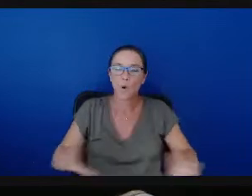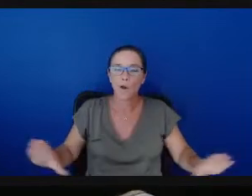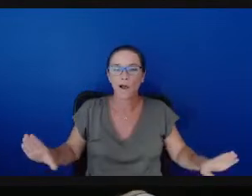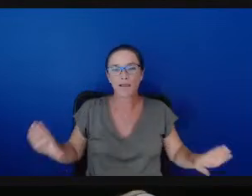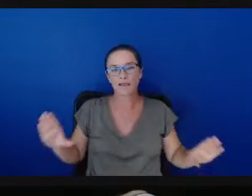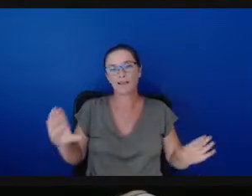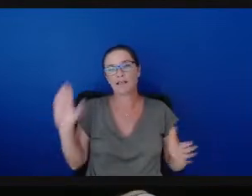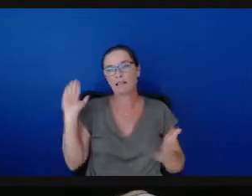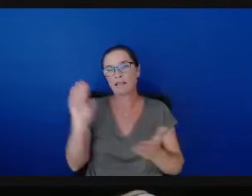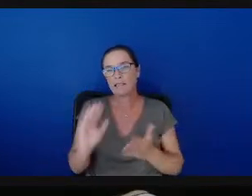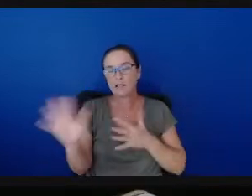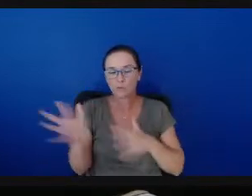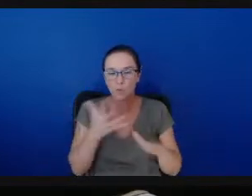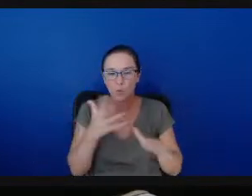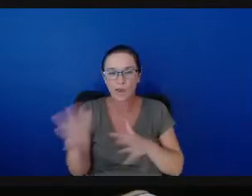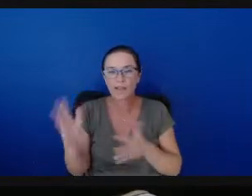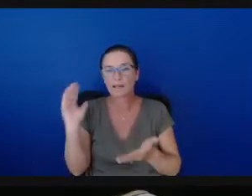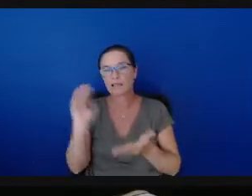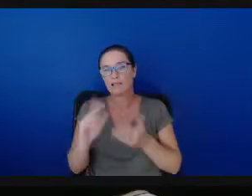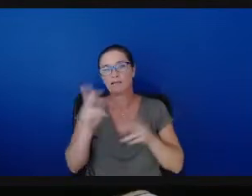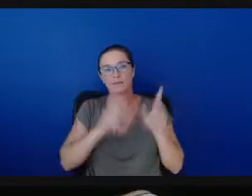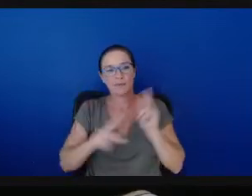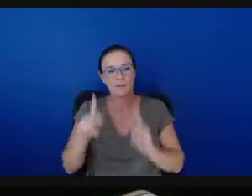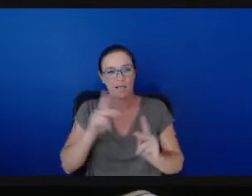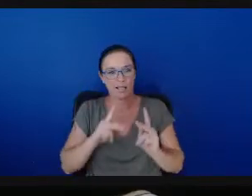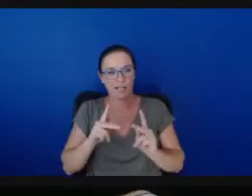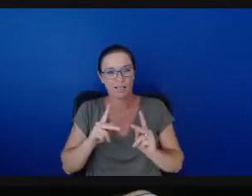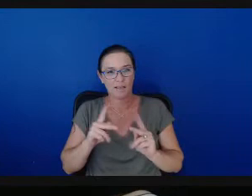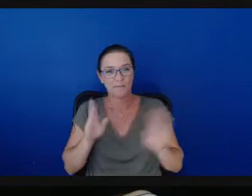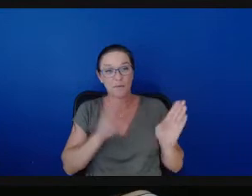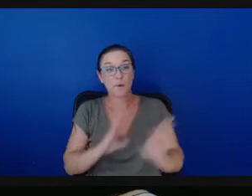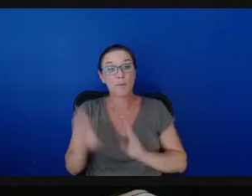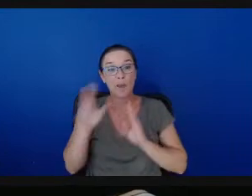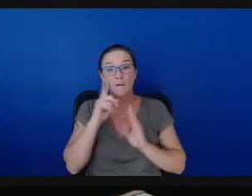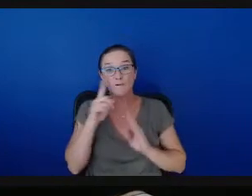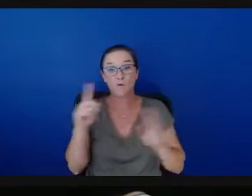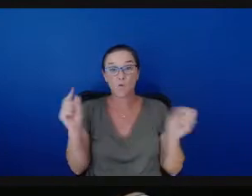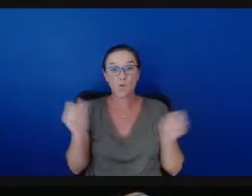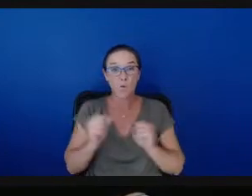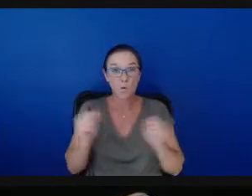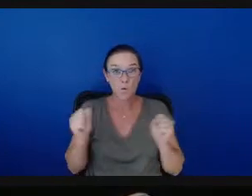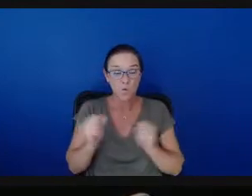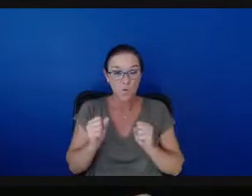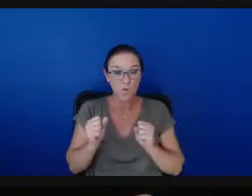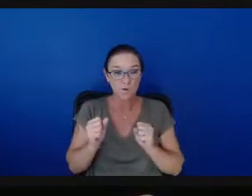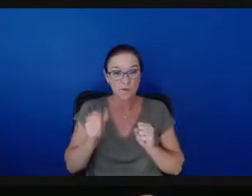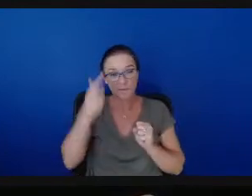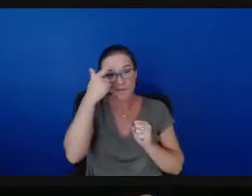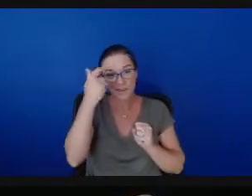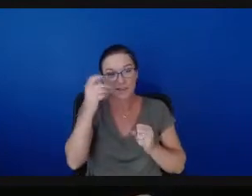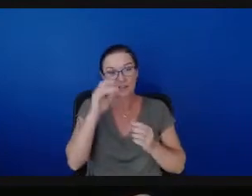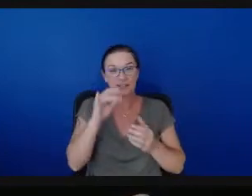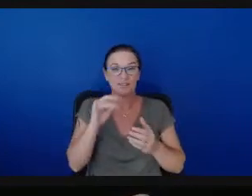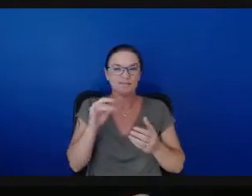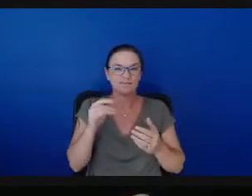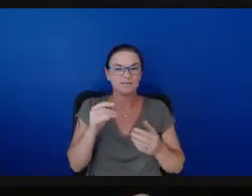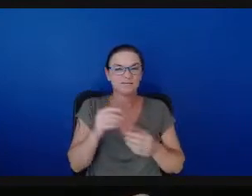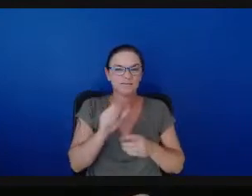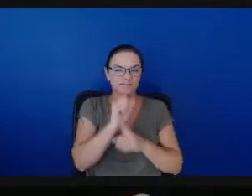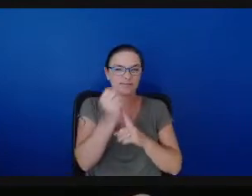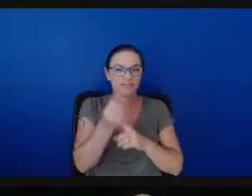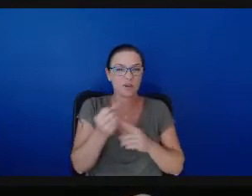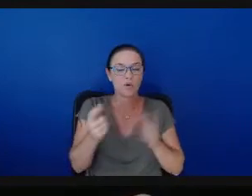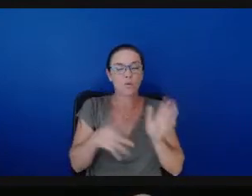wind, the least people. Be prepared for it to be cold, because that's been the case. Occasional drizzle,